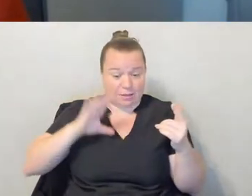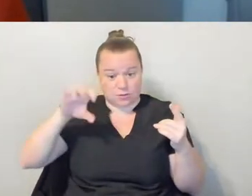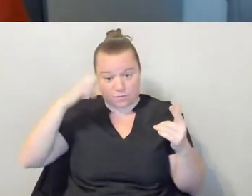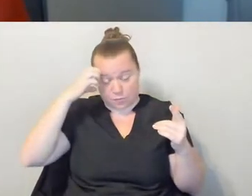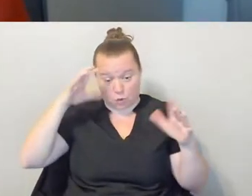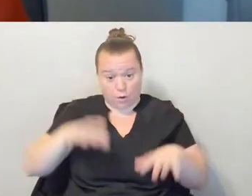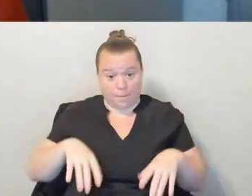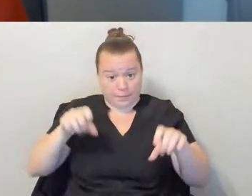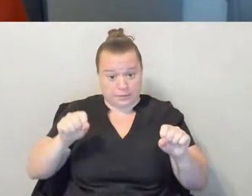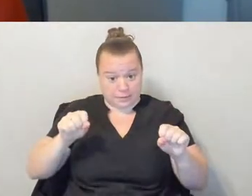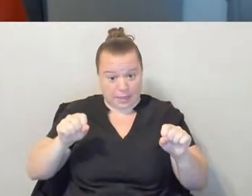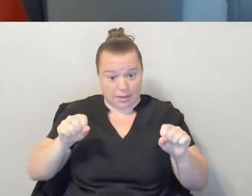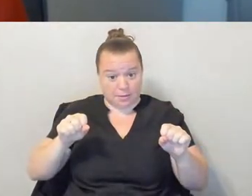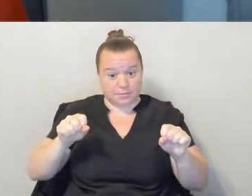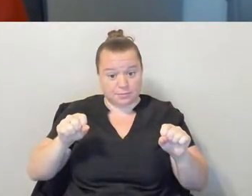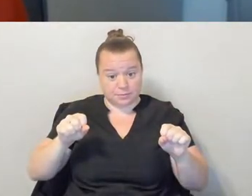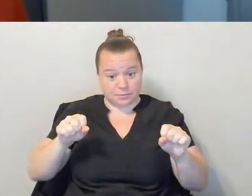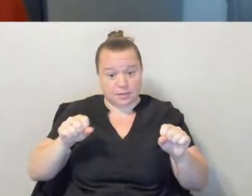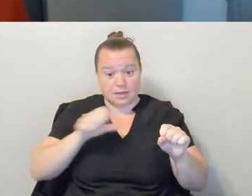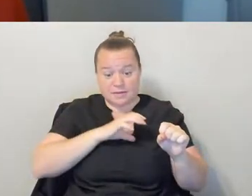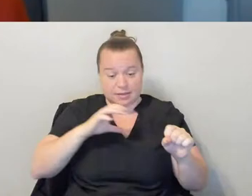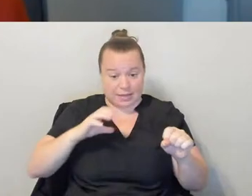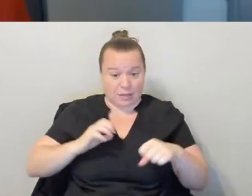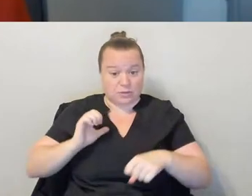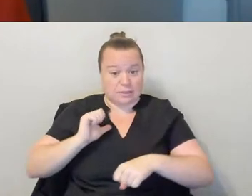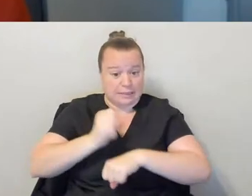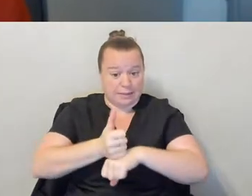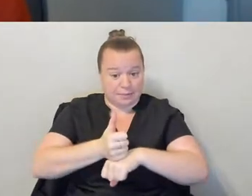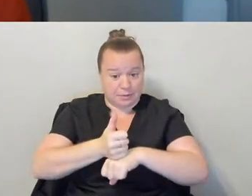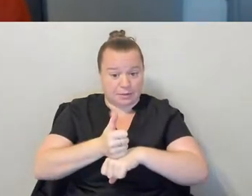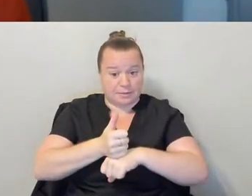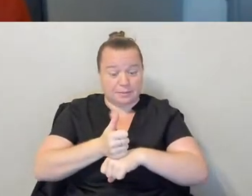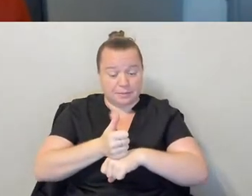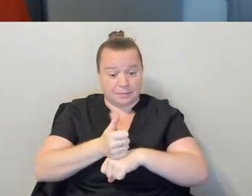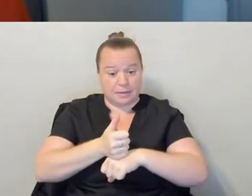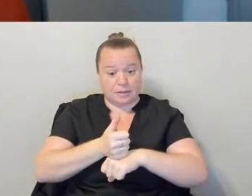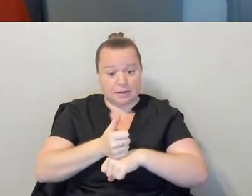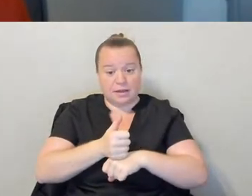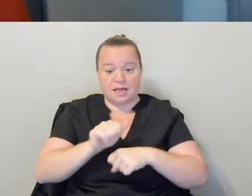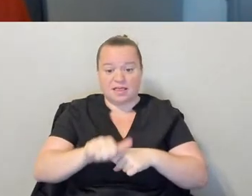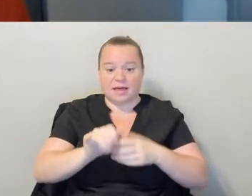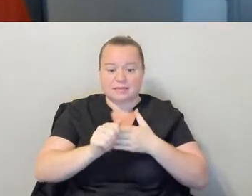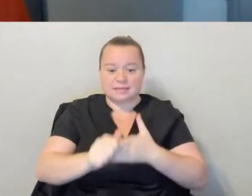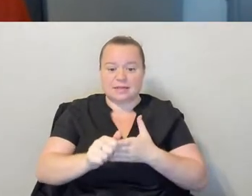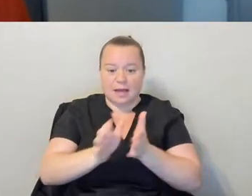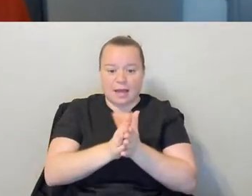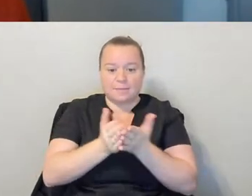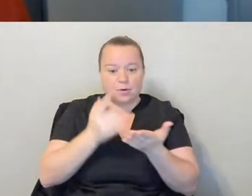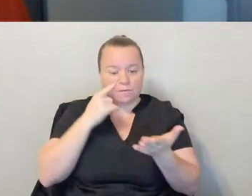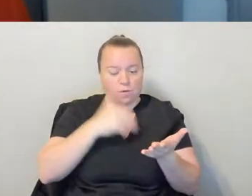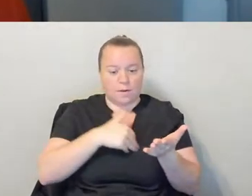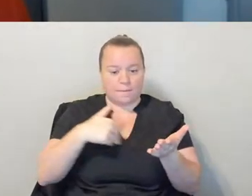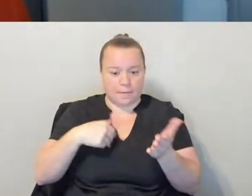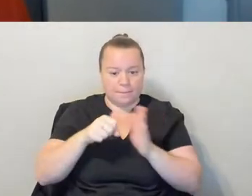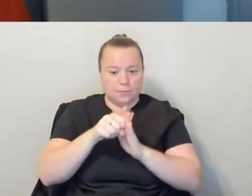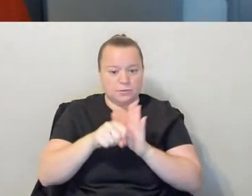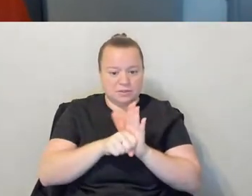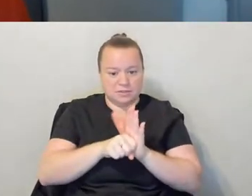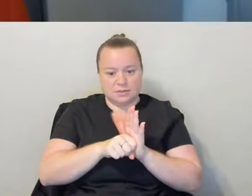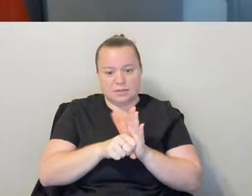this Council implementing decision is the guidebook for the member state on which kind